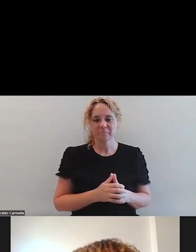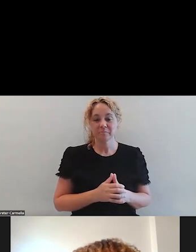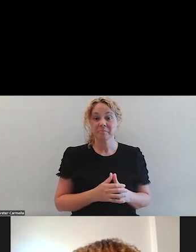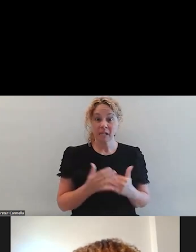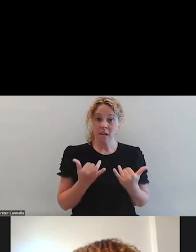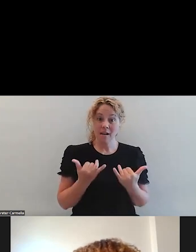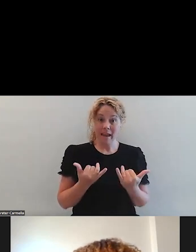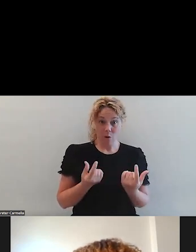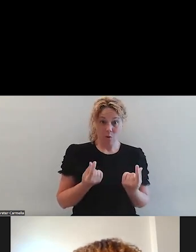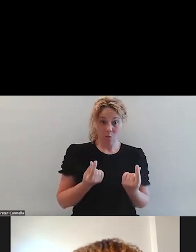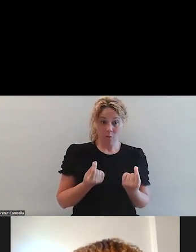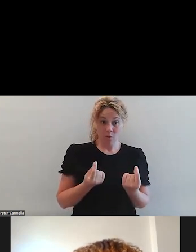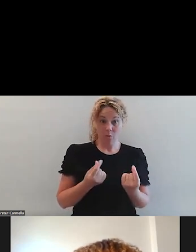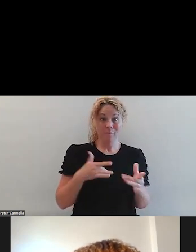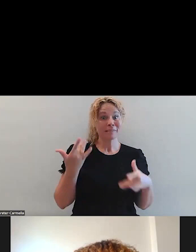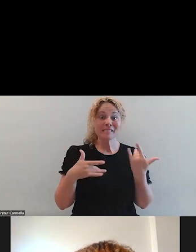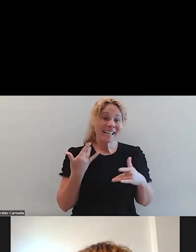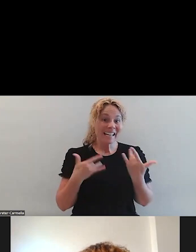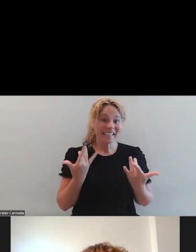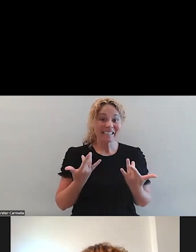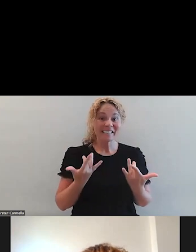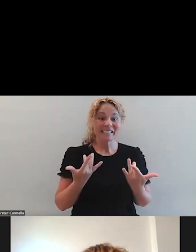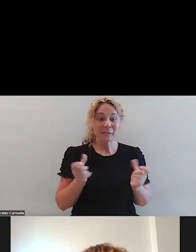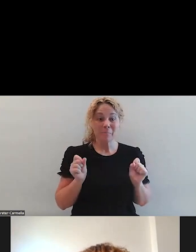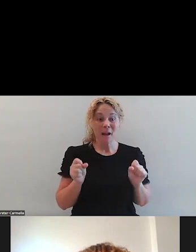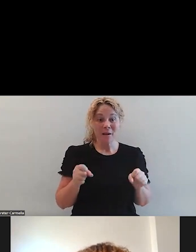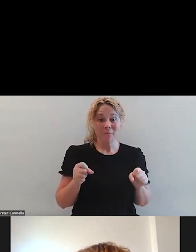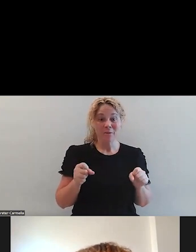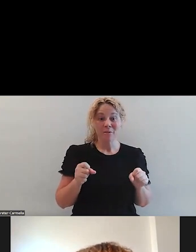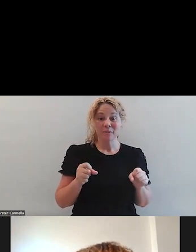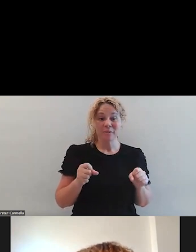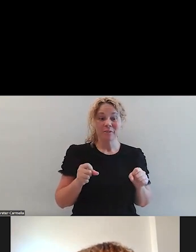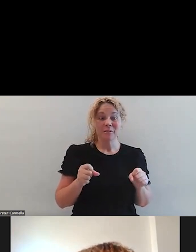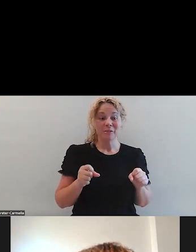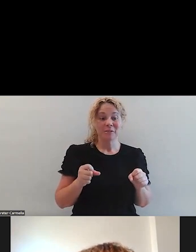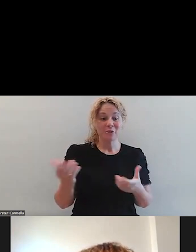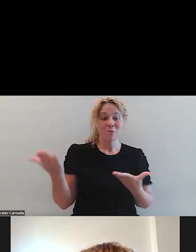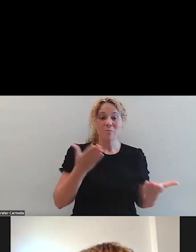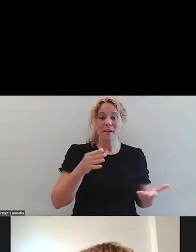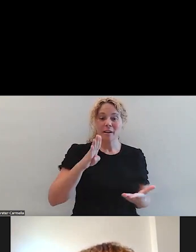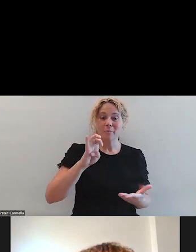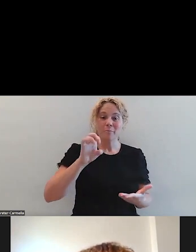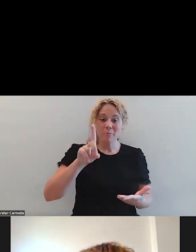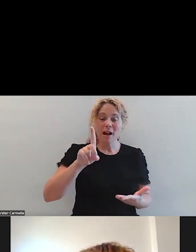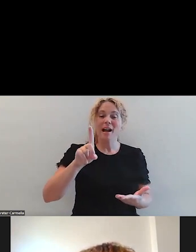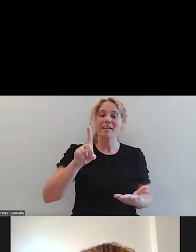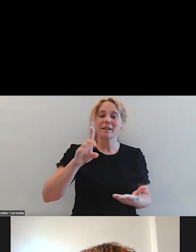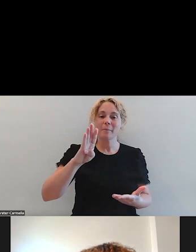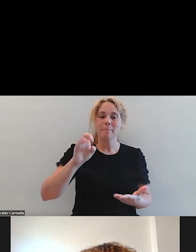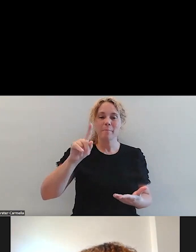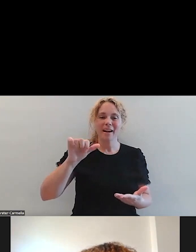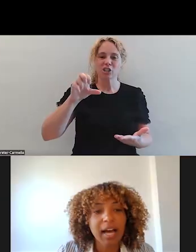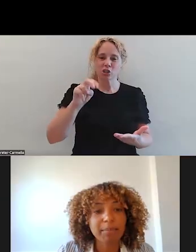And now I'm really excited to be able to bring up Brett Beckerson from the National Council for